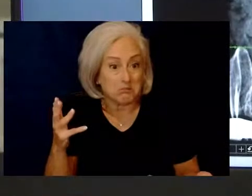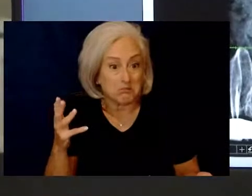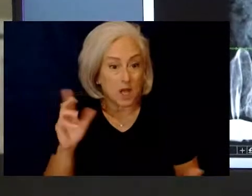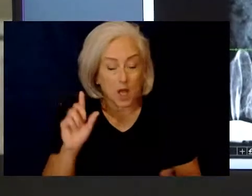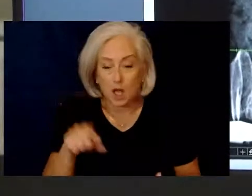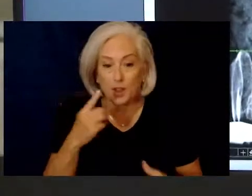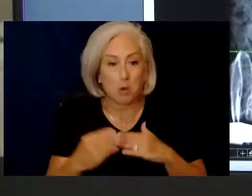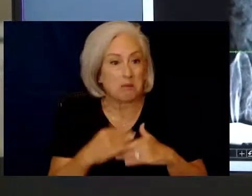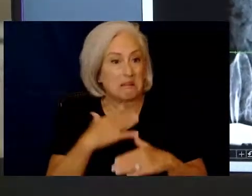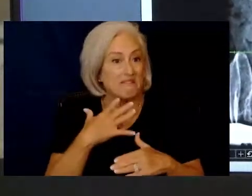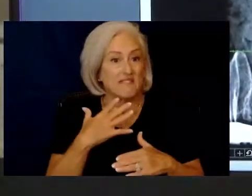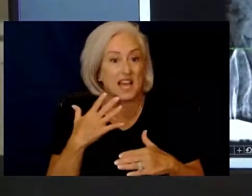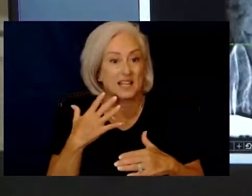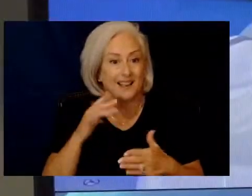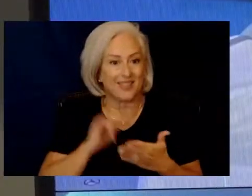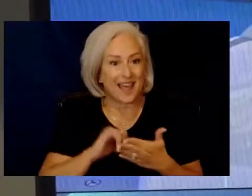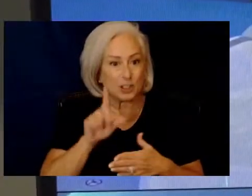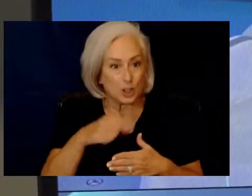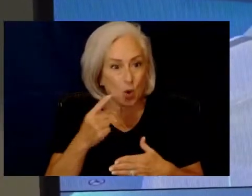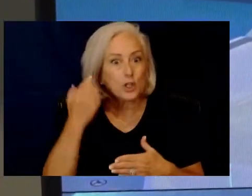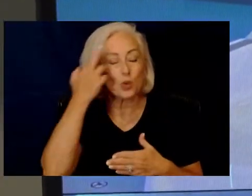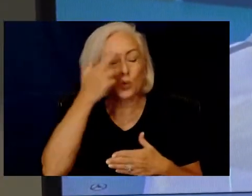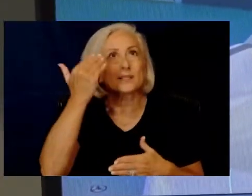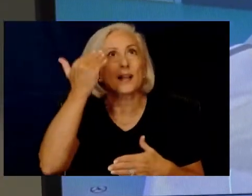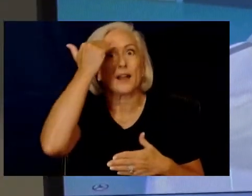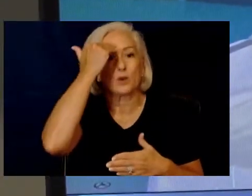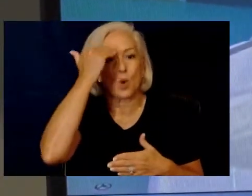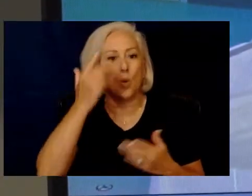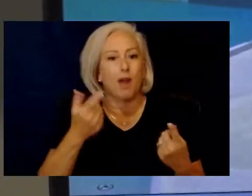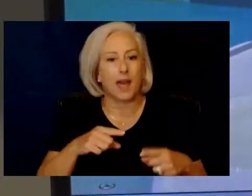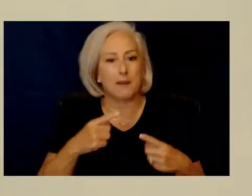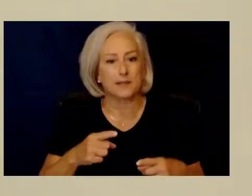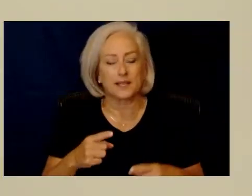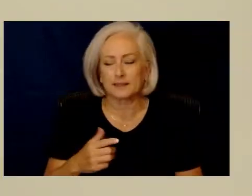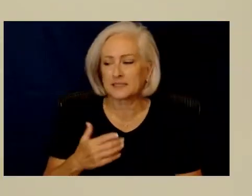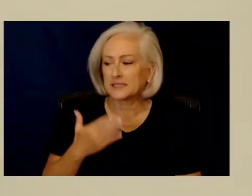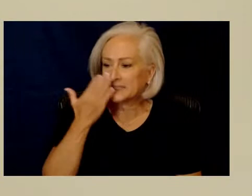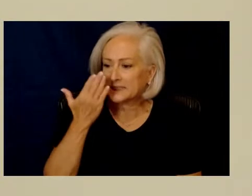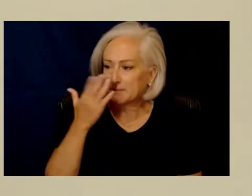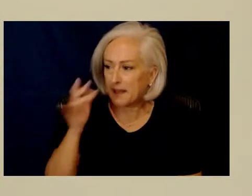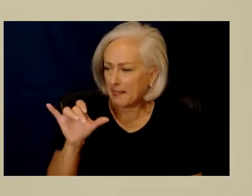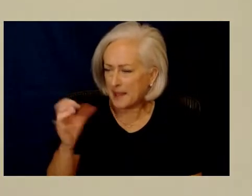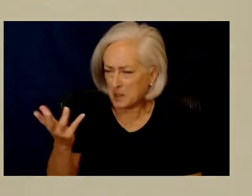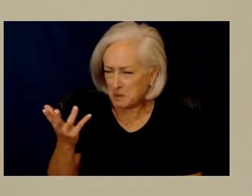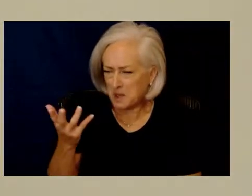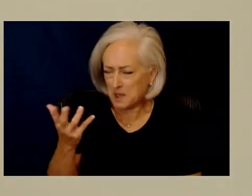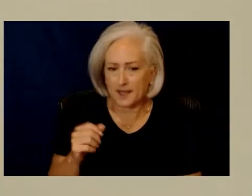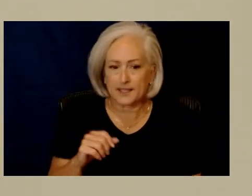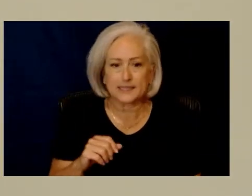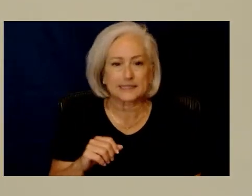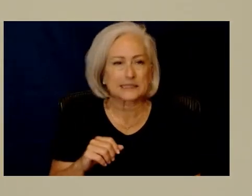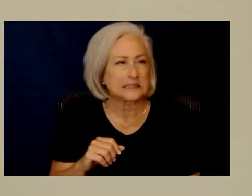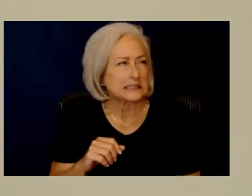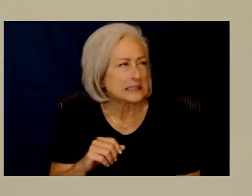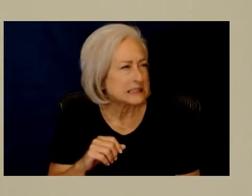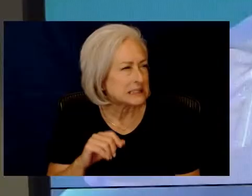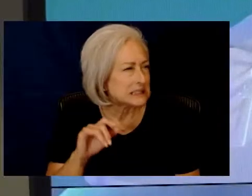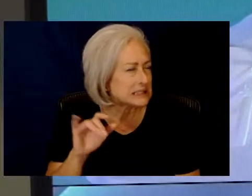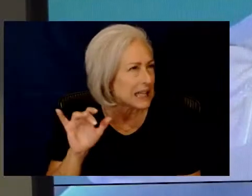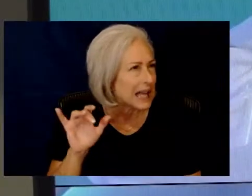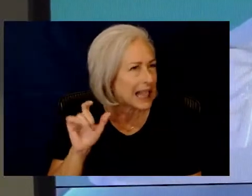the only reason I know it's happening at all. What does it smell like? It's kind of like burning, but not